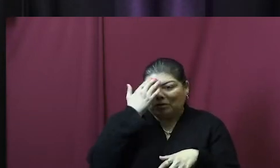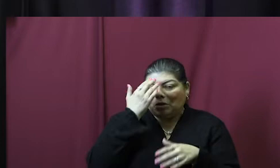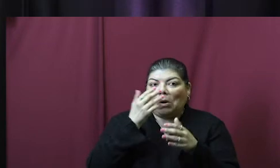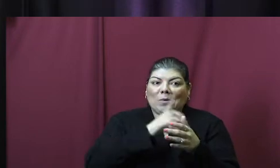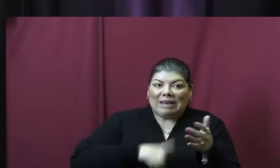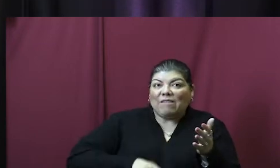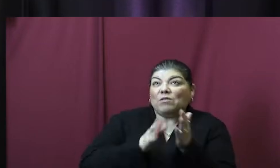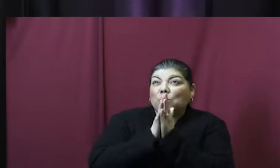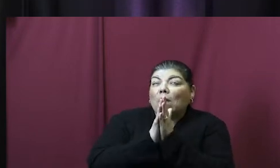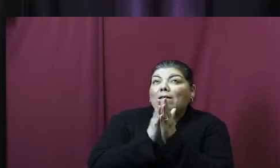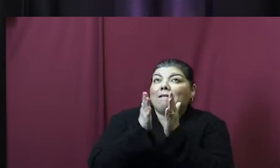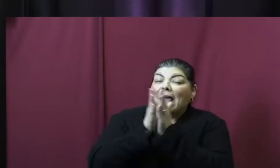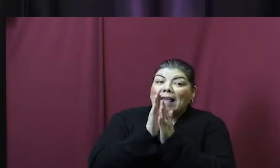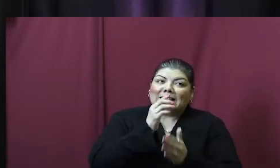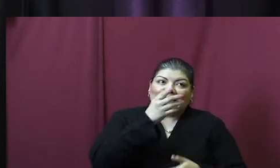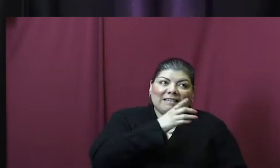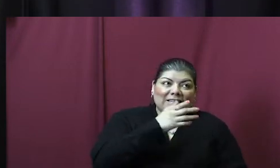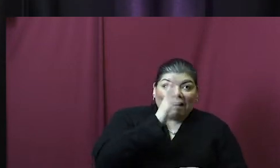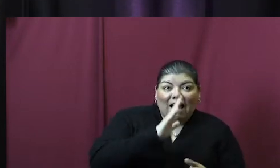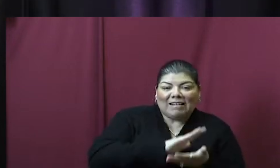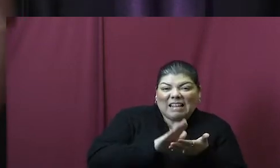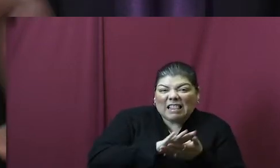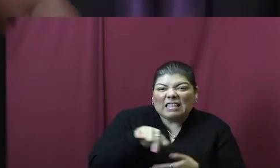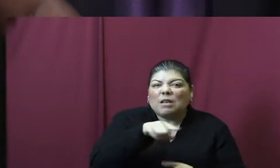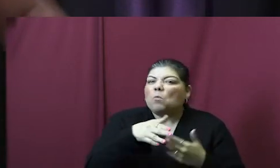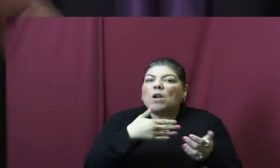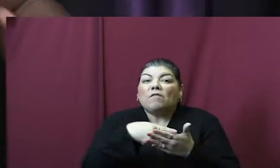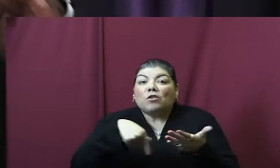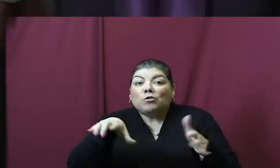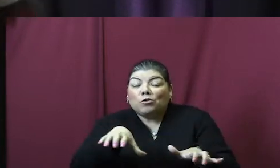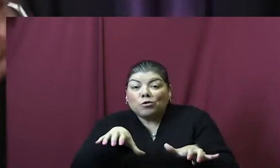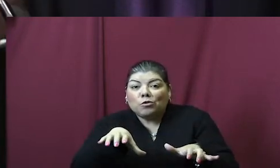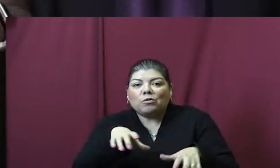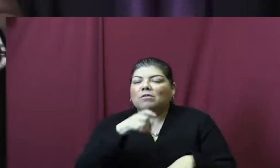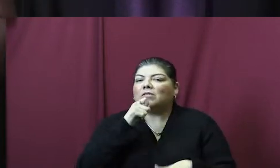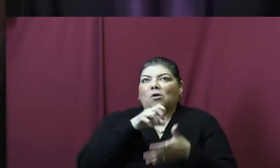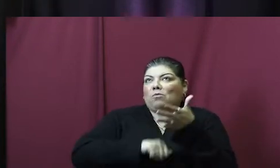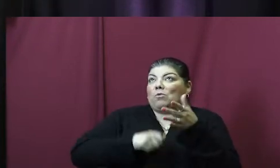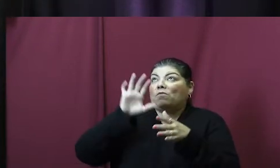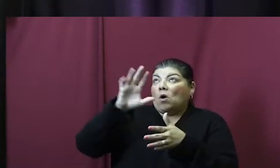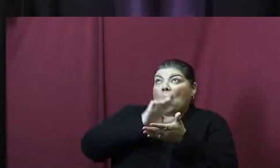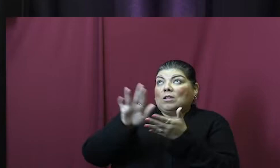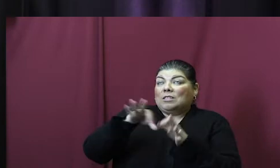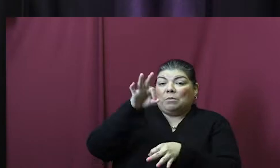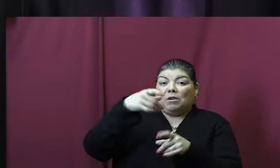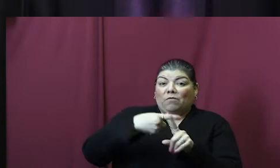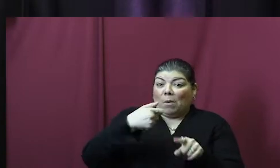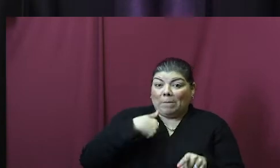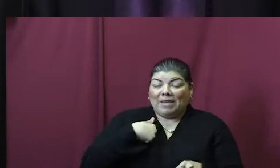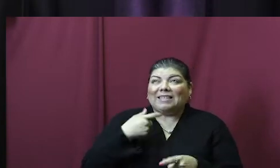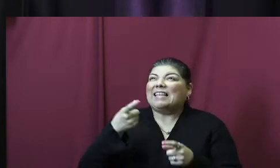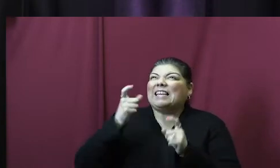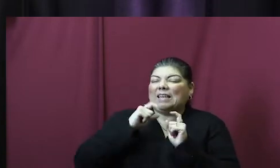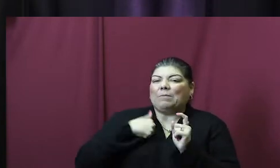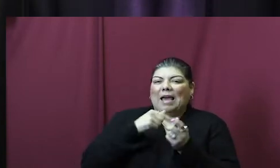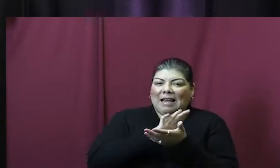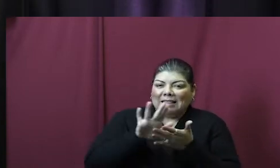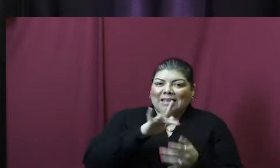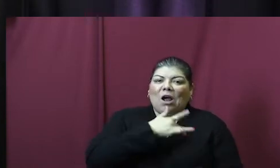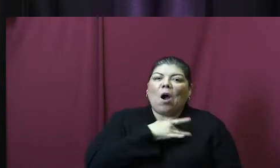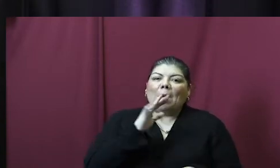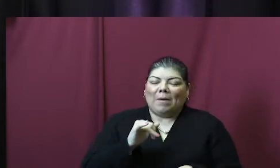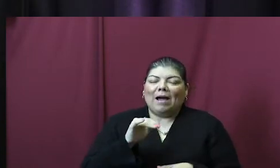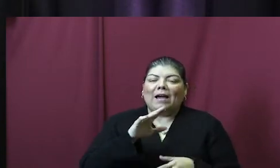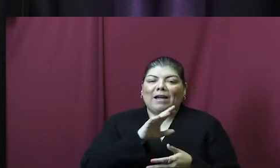just, you know, praying and asking the Lord to cleanse him. And whatever you do, don't take your Holy Spirit from me. So I would definitely have to say, Give Me a